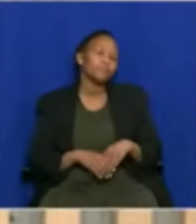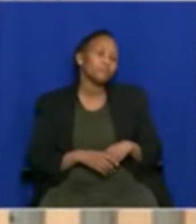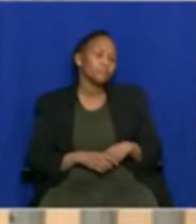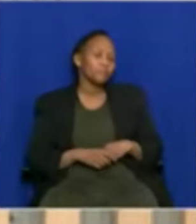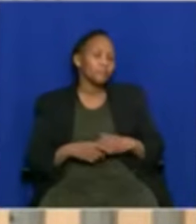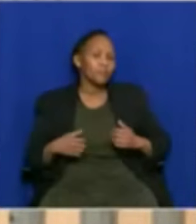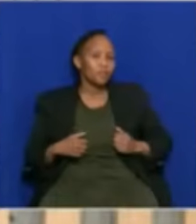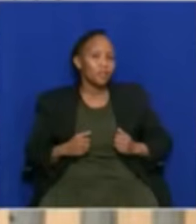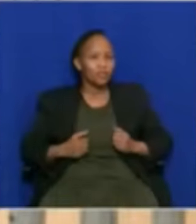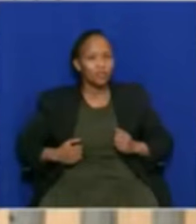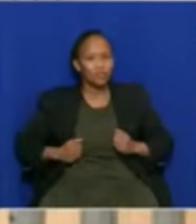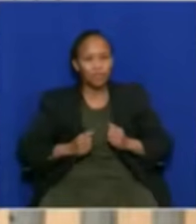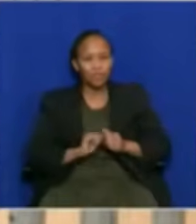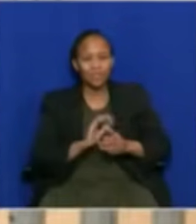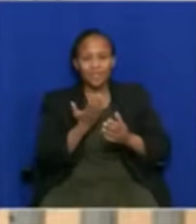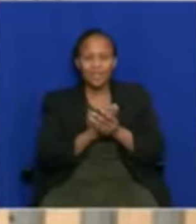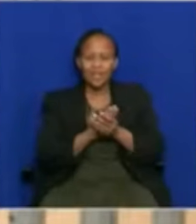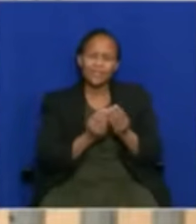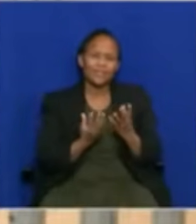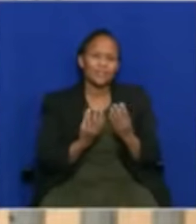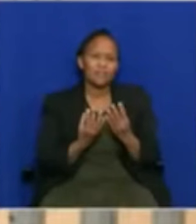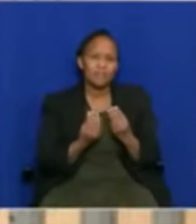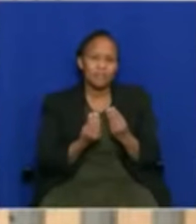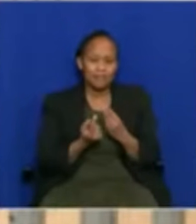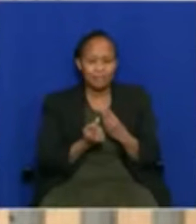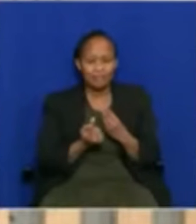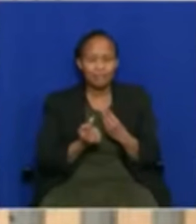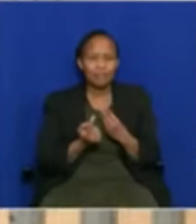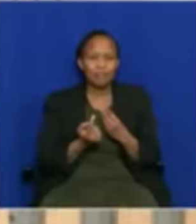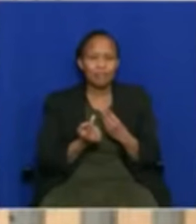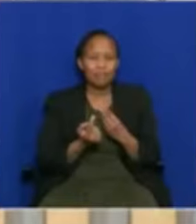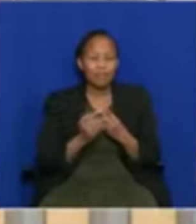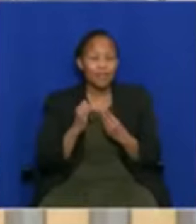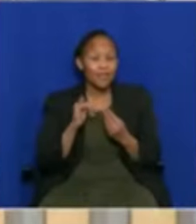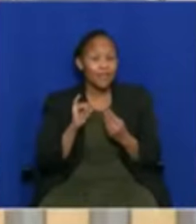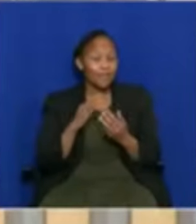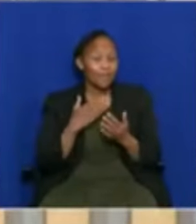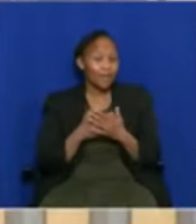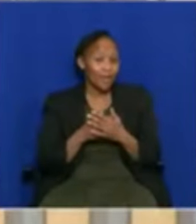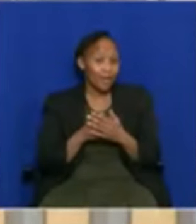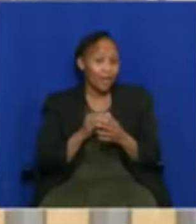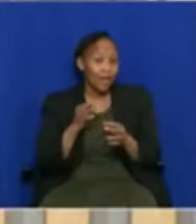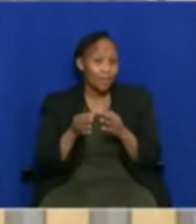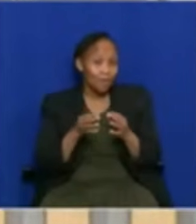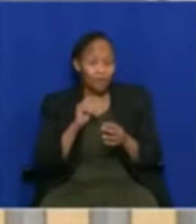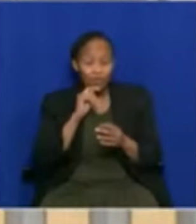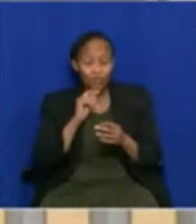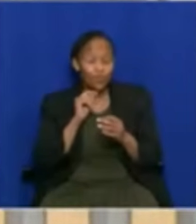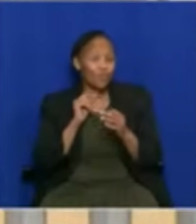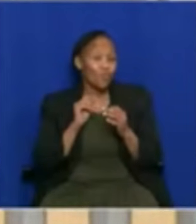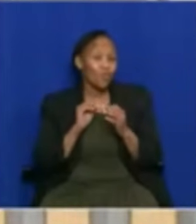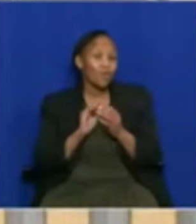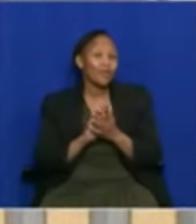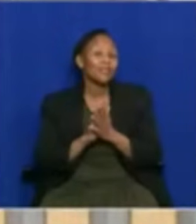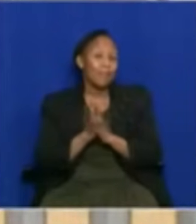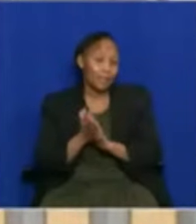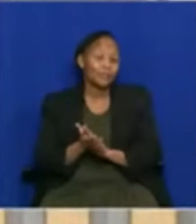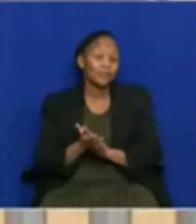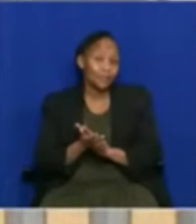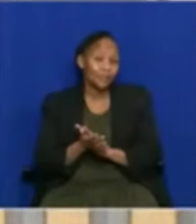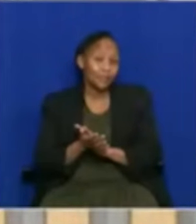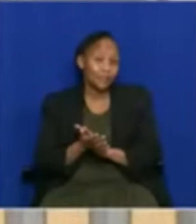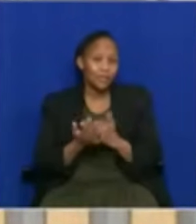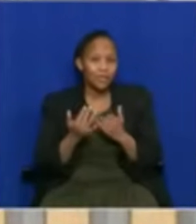numbers, it is a mess, in the sense that when you look at the actual docket, it says Valeria